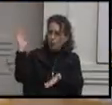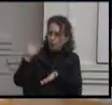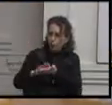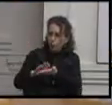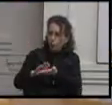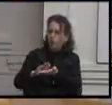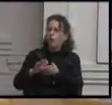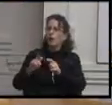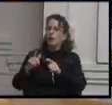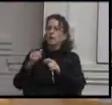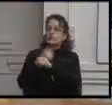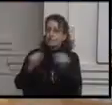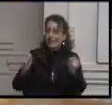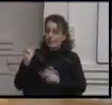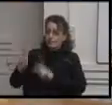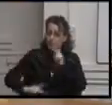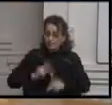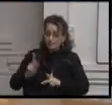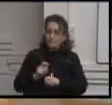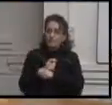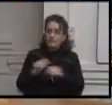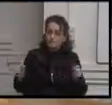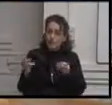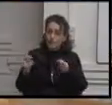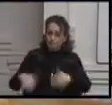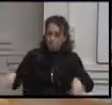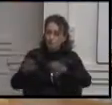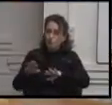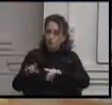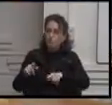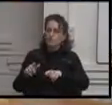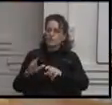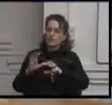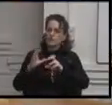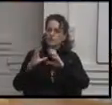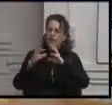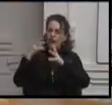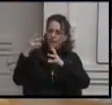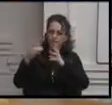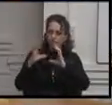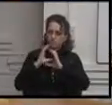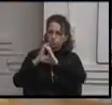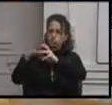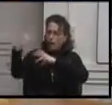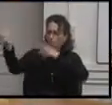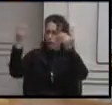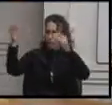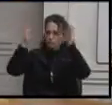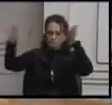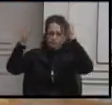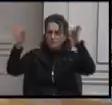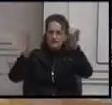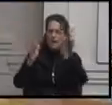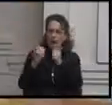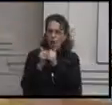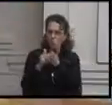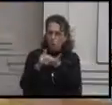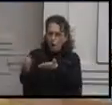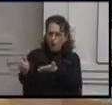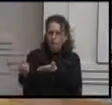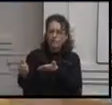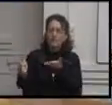and save property, and also the extent to which its elimination might wind up costing us